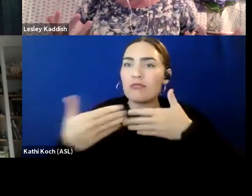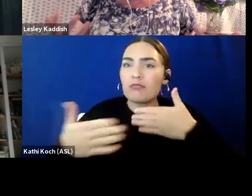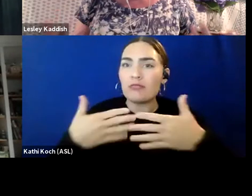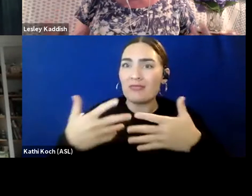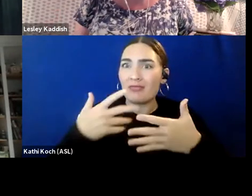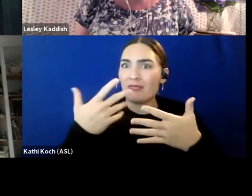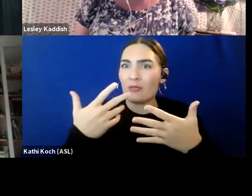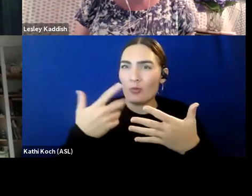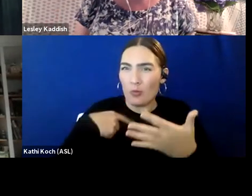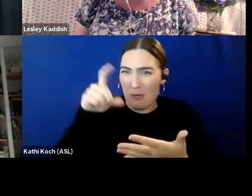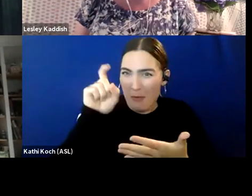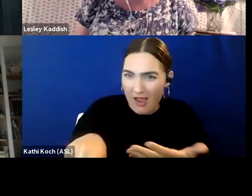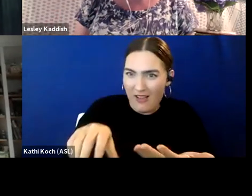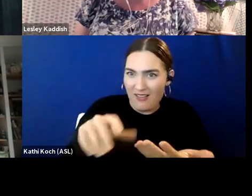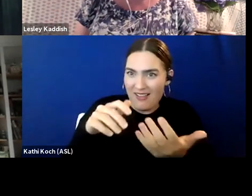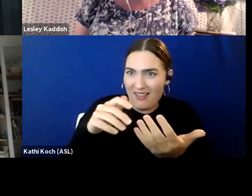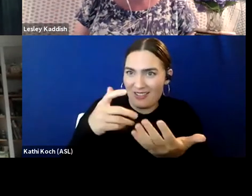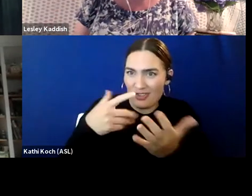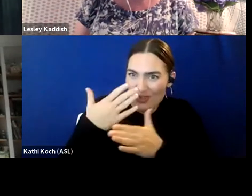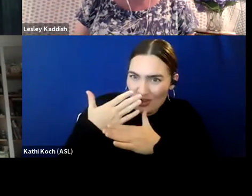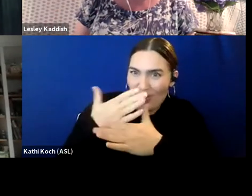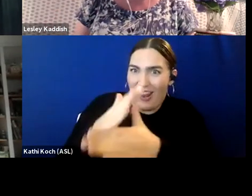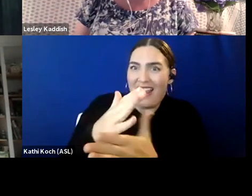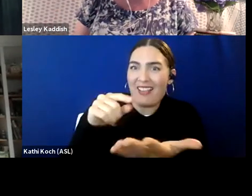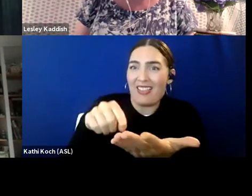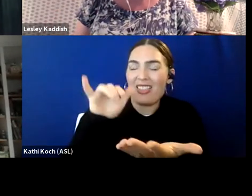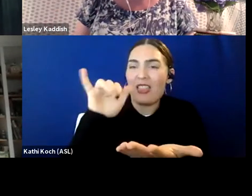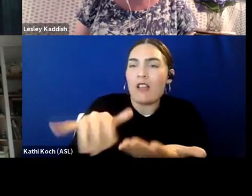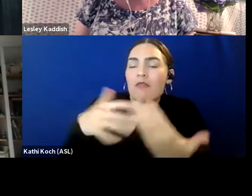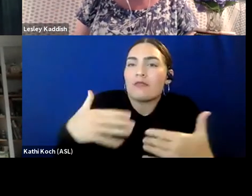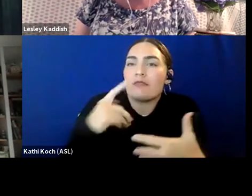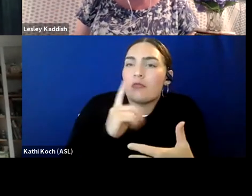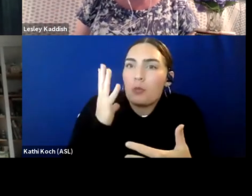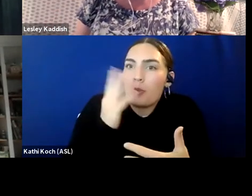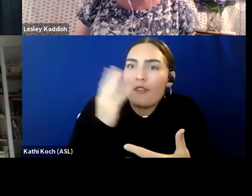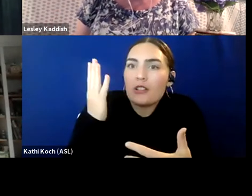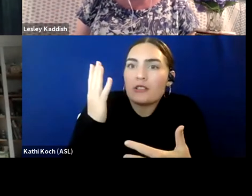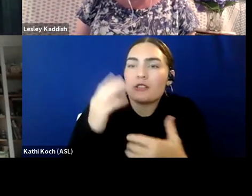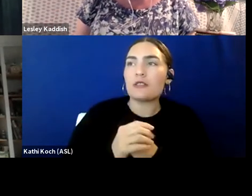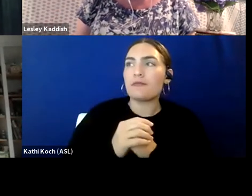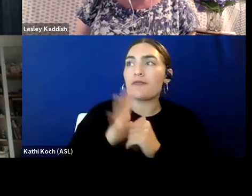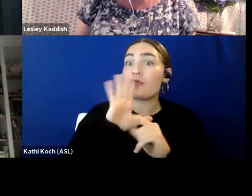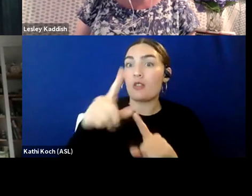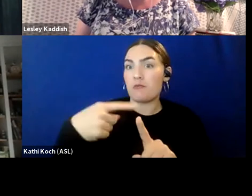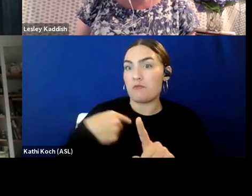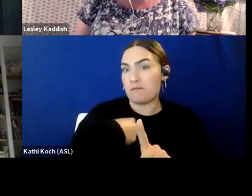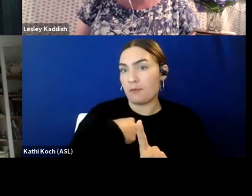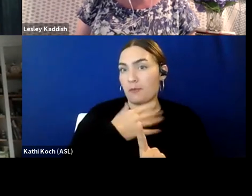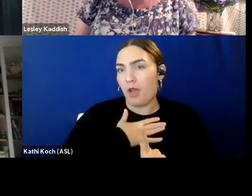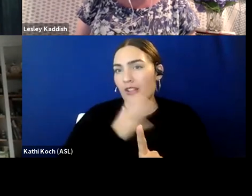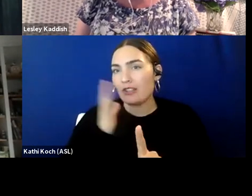we want to find a way to share it. And that's the sort of the secondary, coolest, beautiful thing. Like for me, when I was listening to